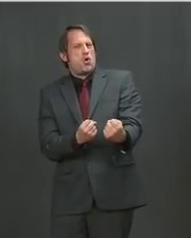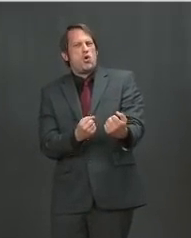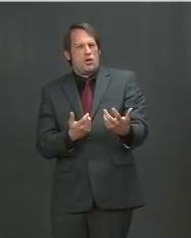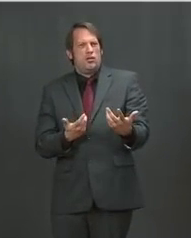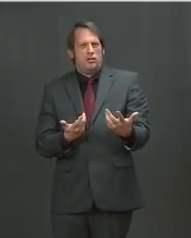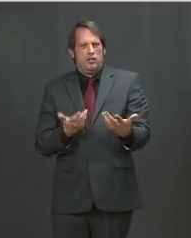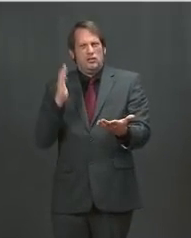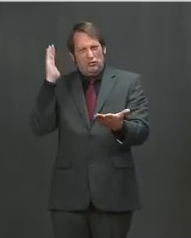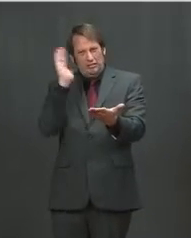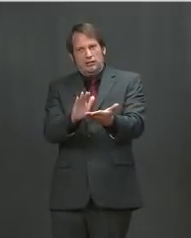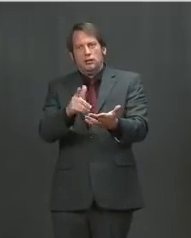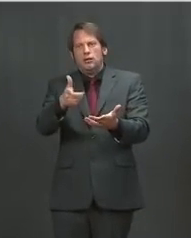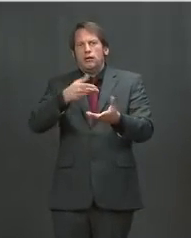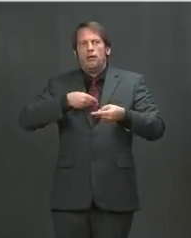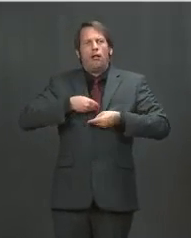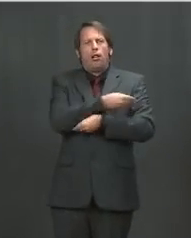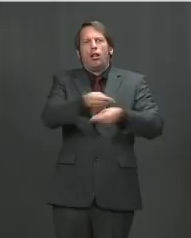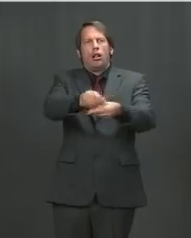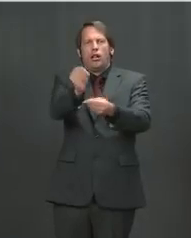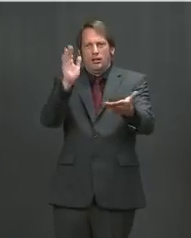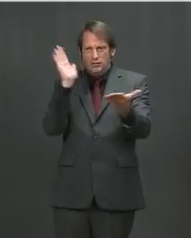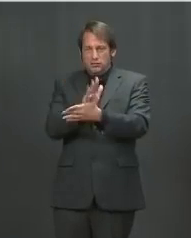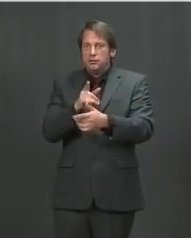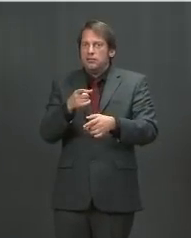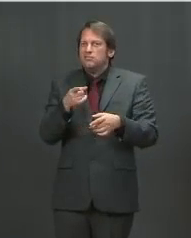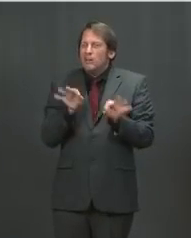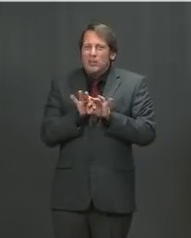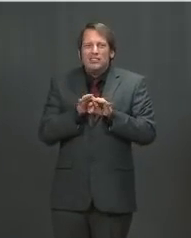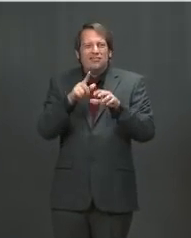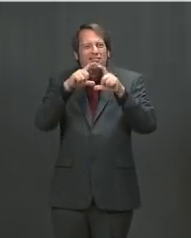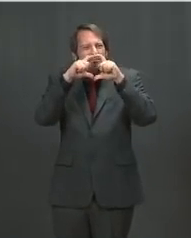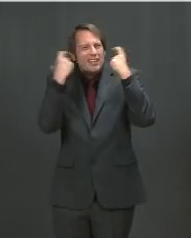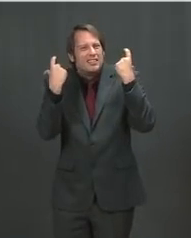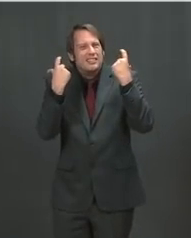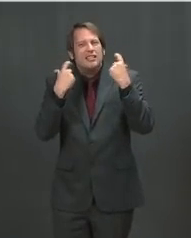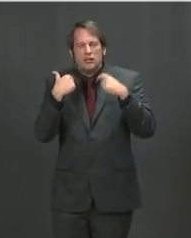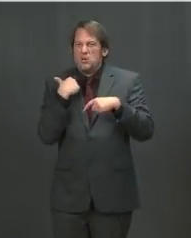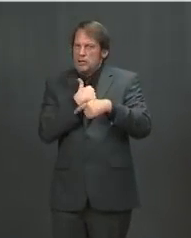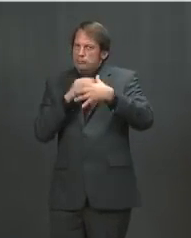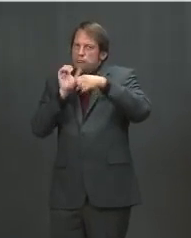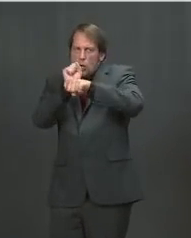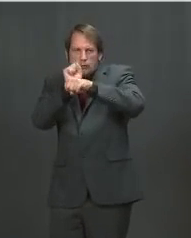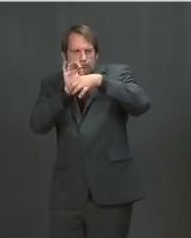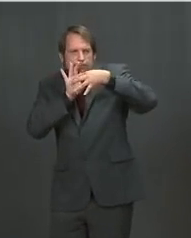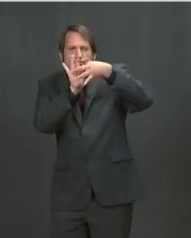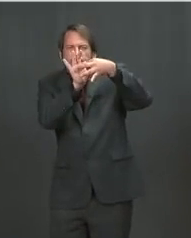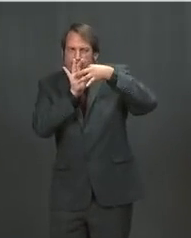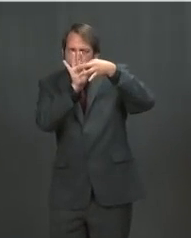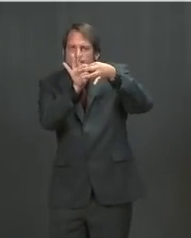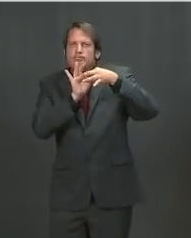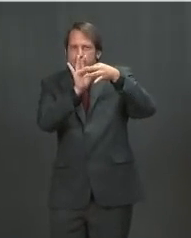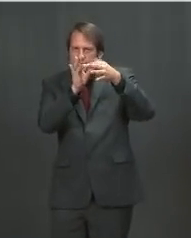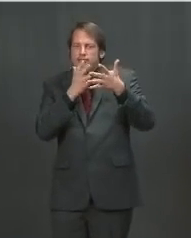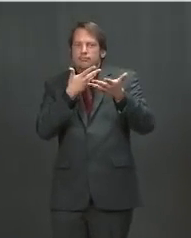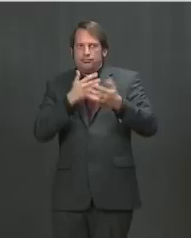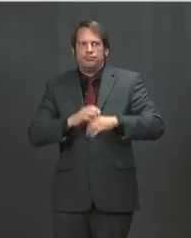mask wearing, and we're working closely with the state to try and work towards that. Next question.